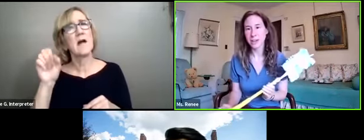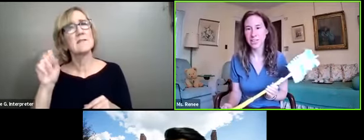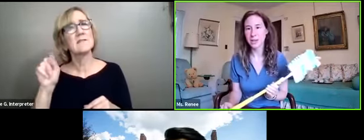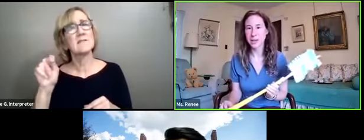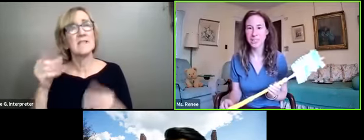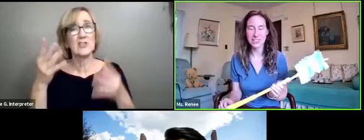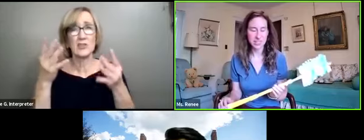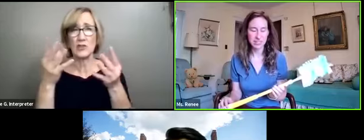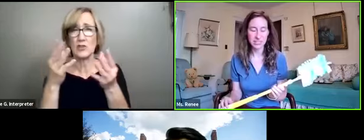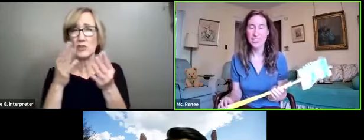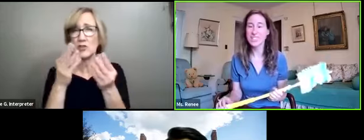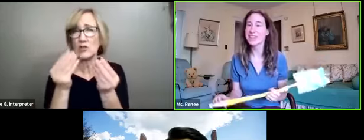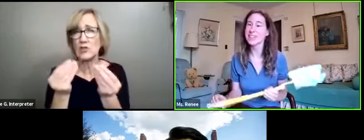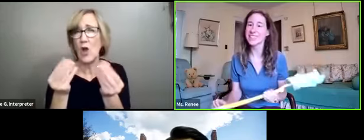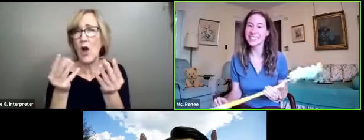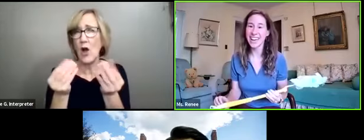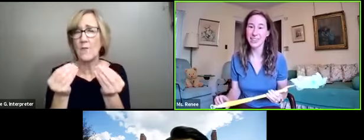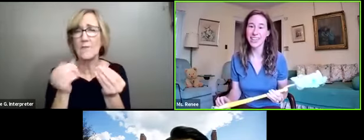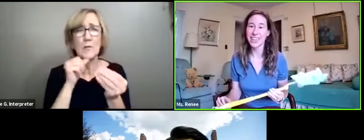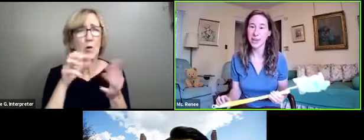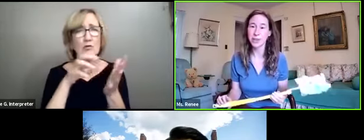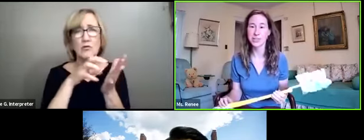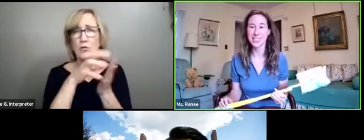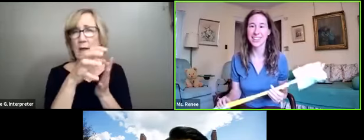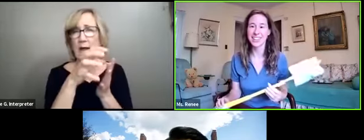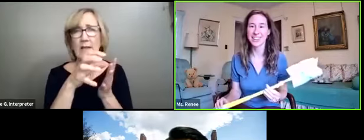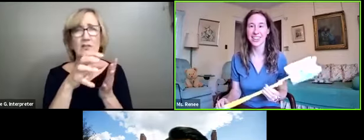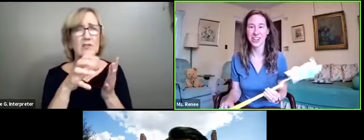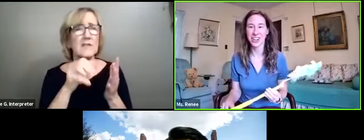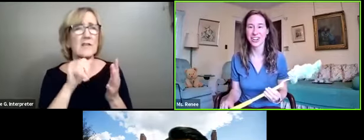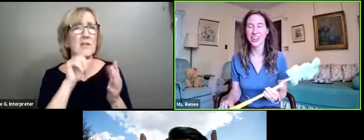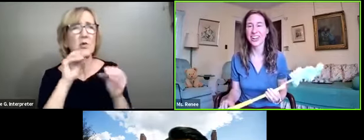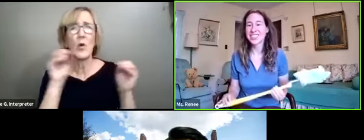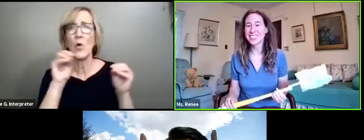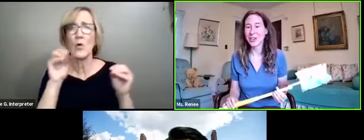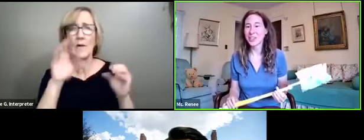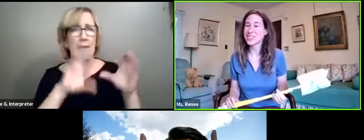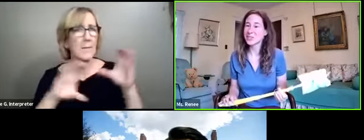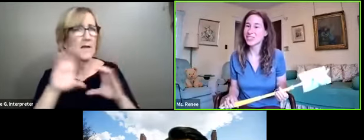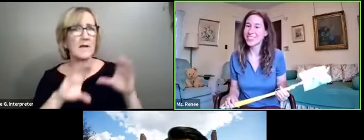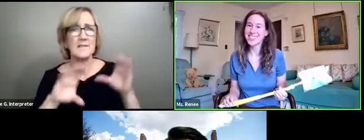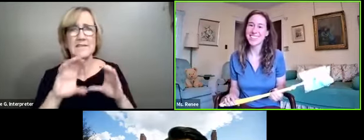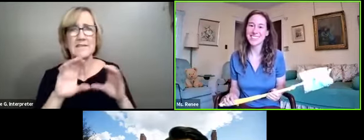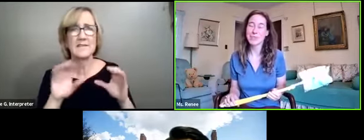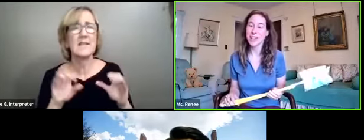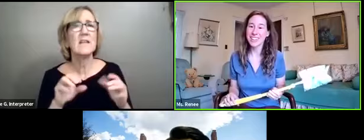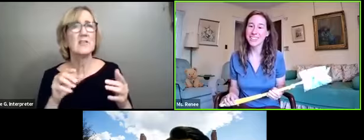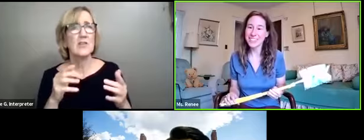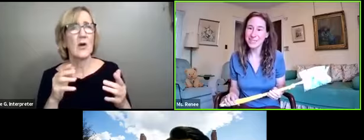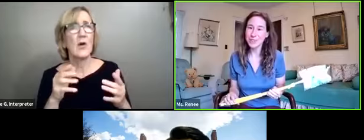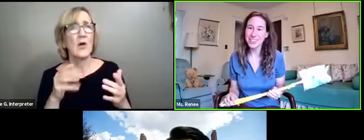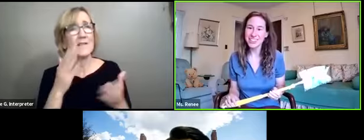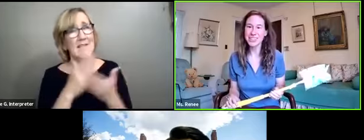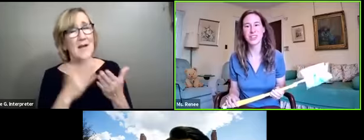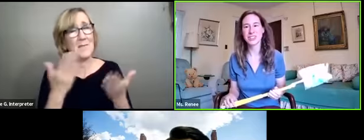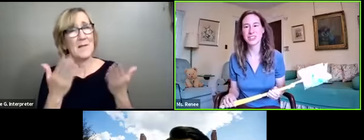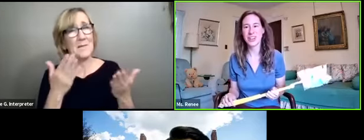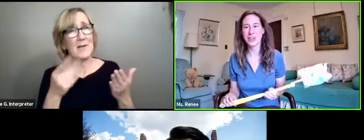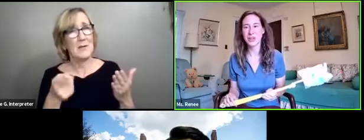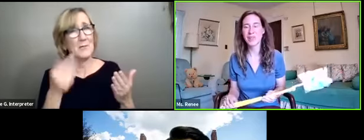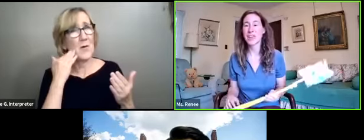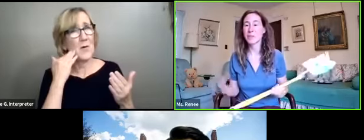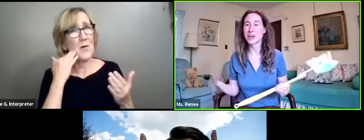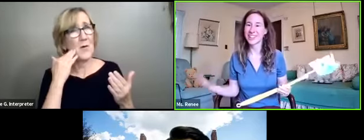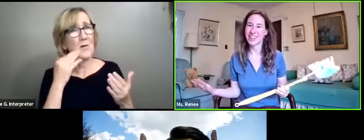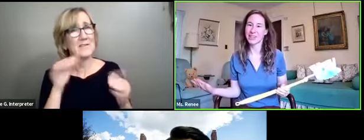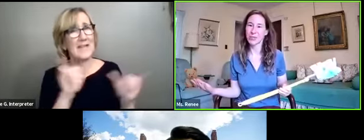won't scratch up any of the surfaces, and it doesn't have any chemicals in it that could hurt. So some of this, like I said, might look similar to what you do at